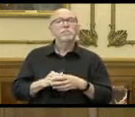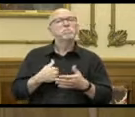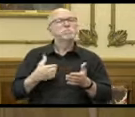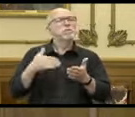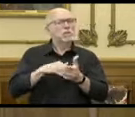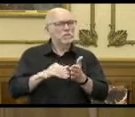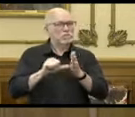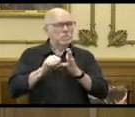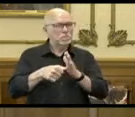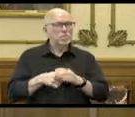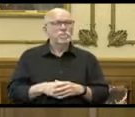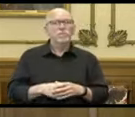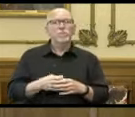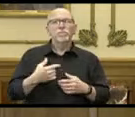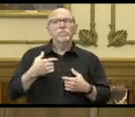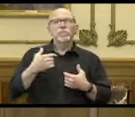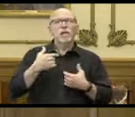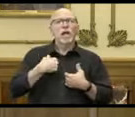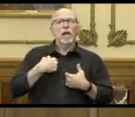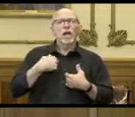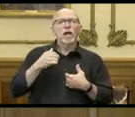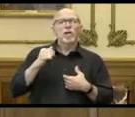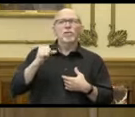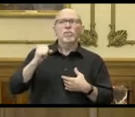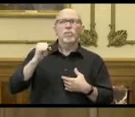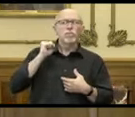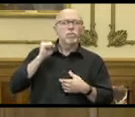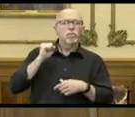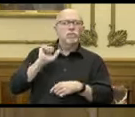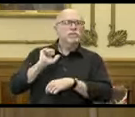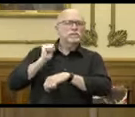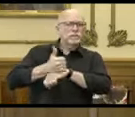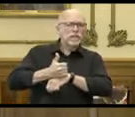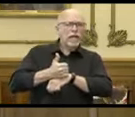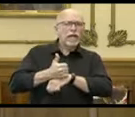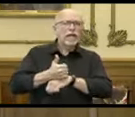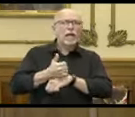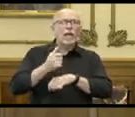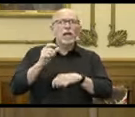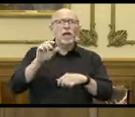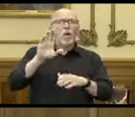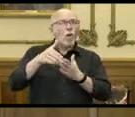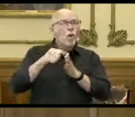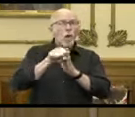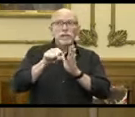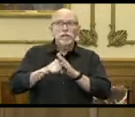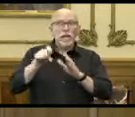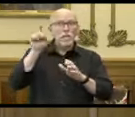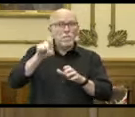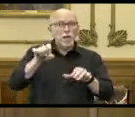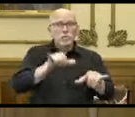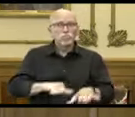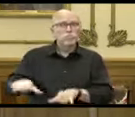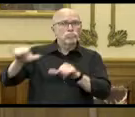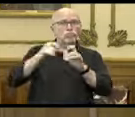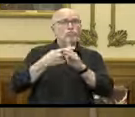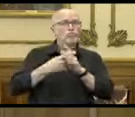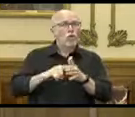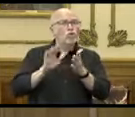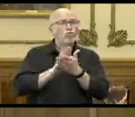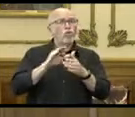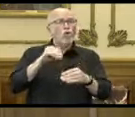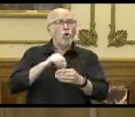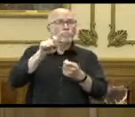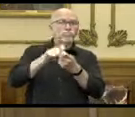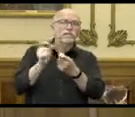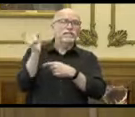again, I will not set a single start date for the entire state for schools to begin. This is up